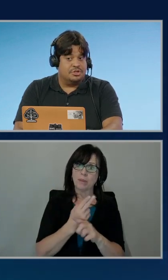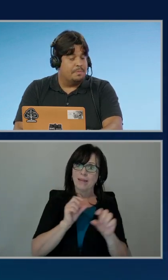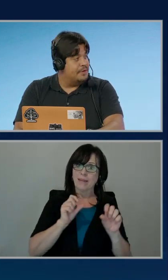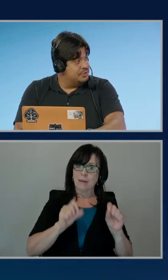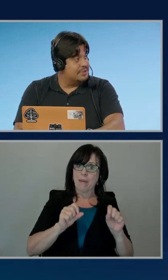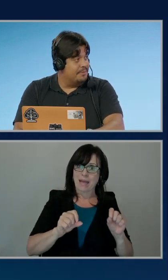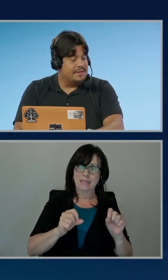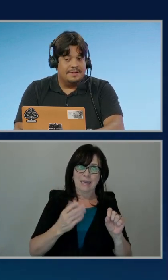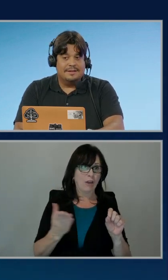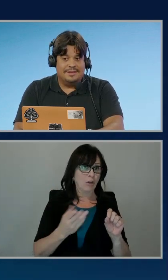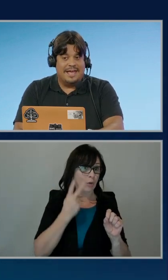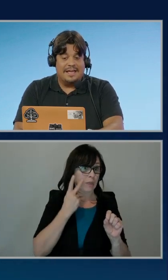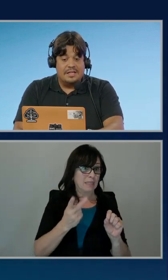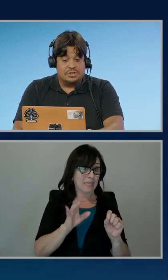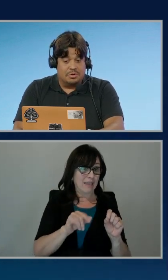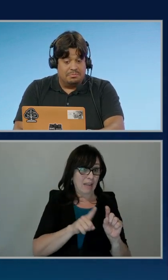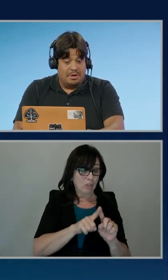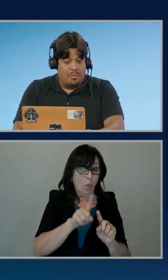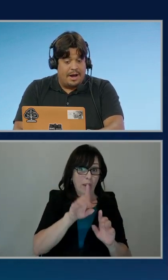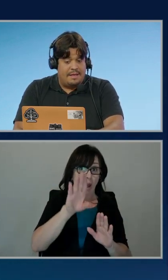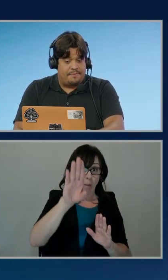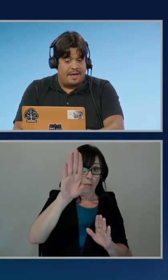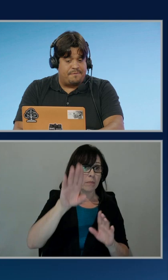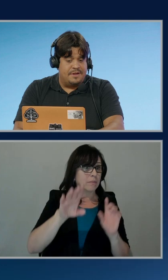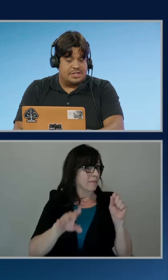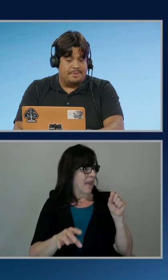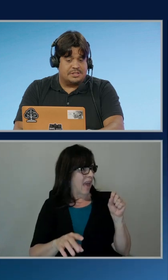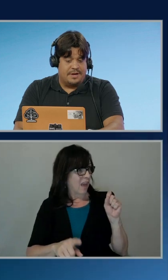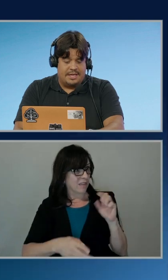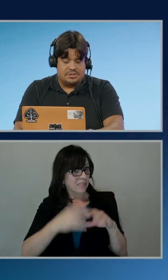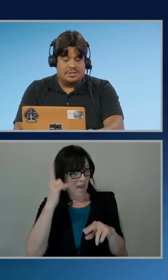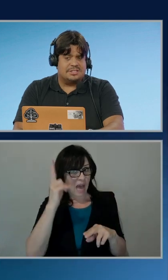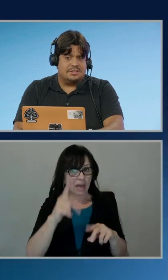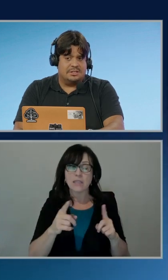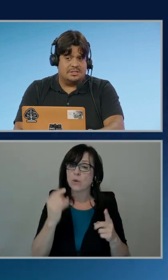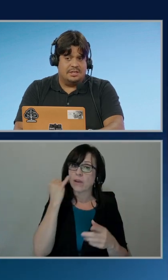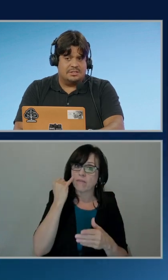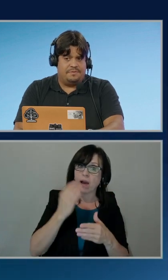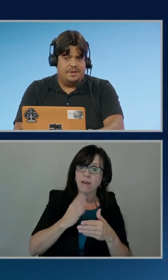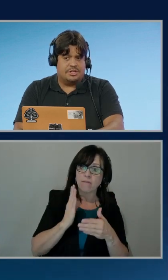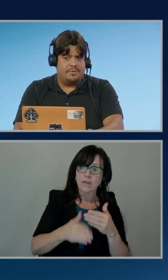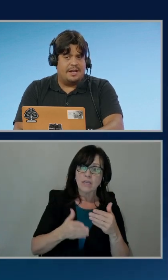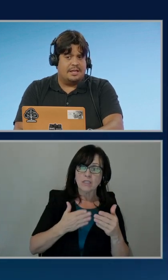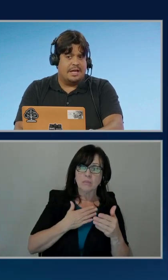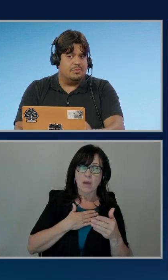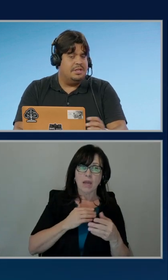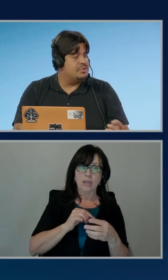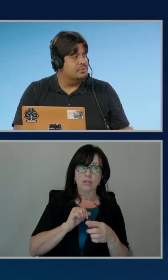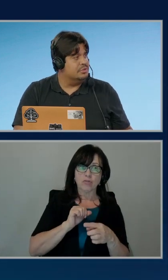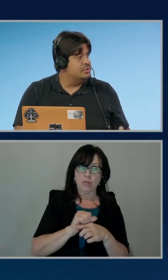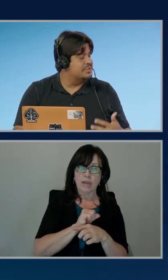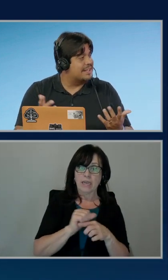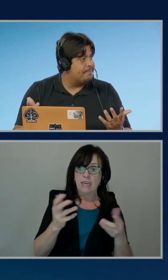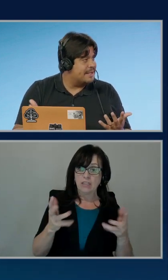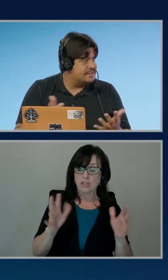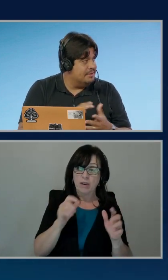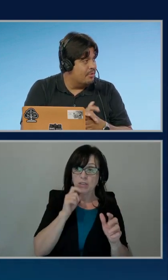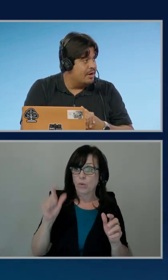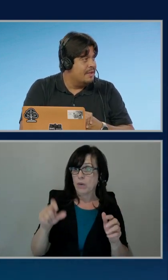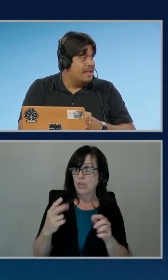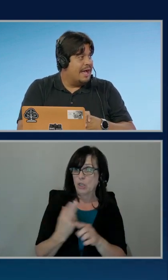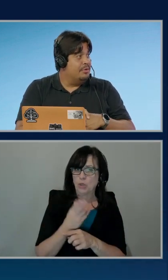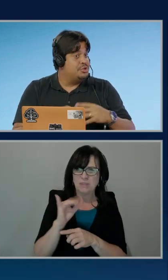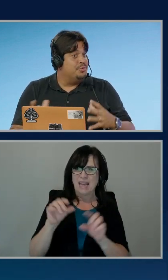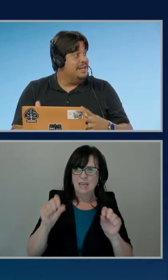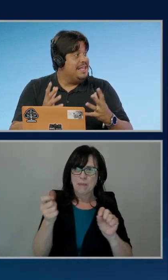consuming 2.2 terabytes there now. Yeah. So what if I finish my training? So it's finished already. I don't need to use that capacity